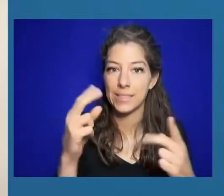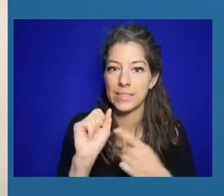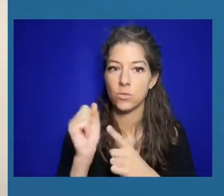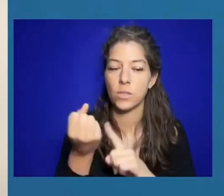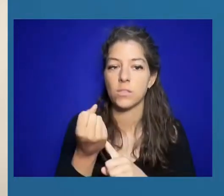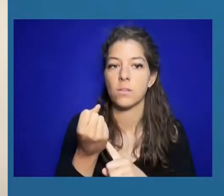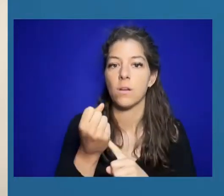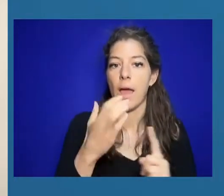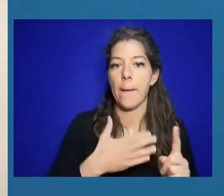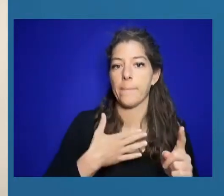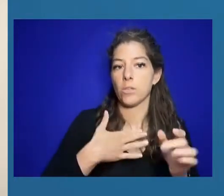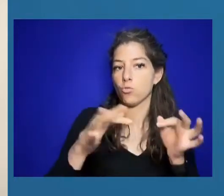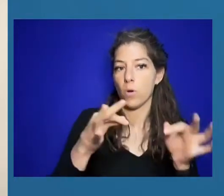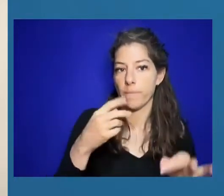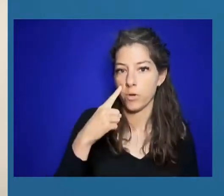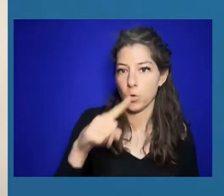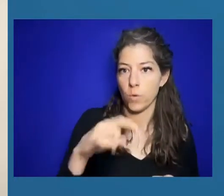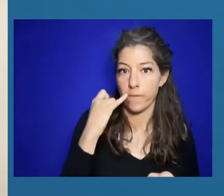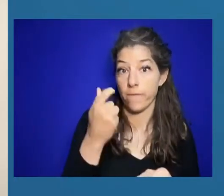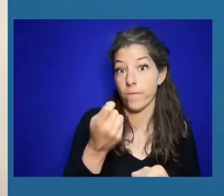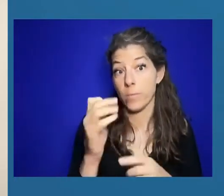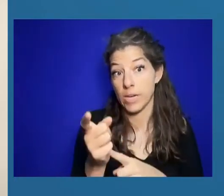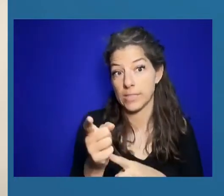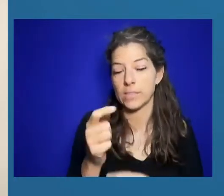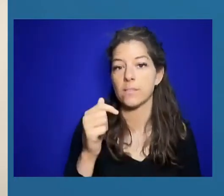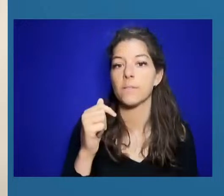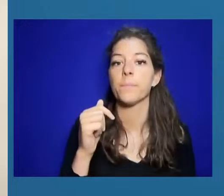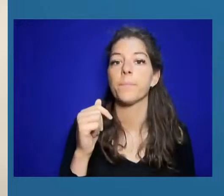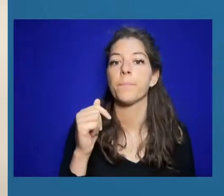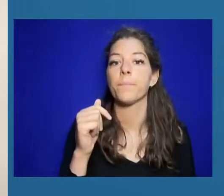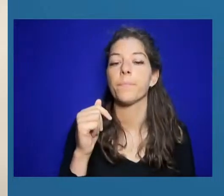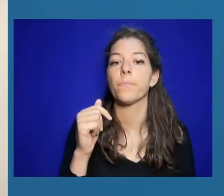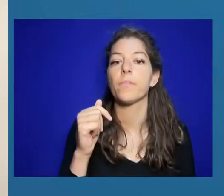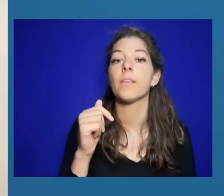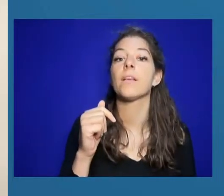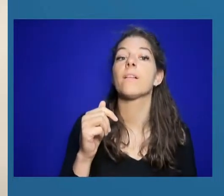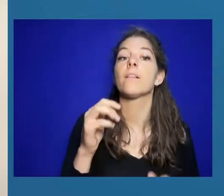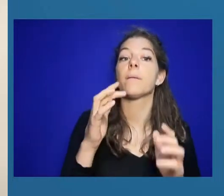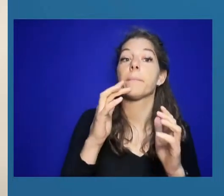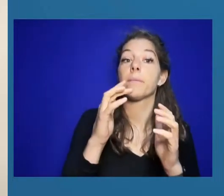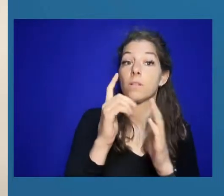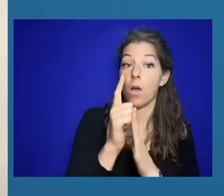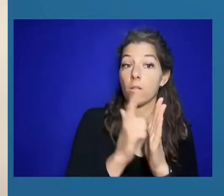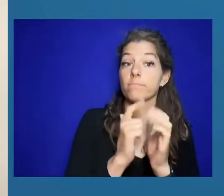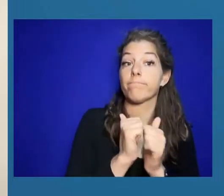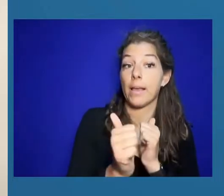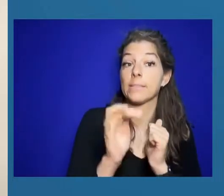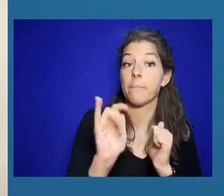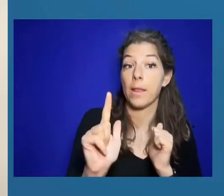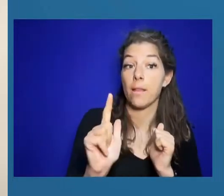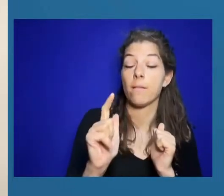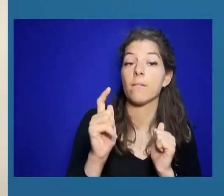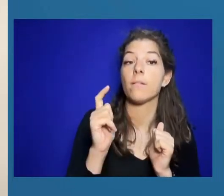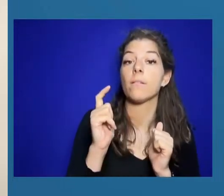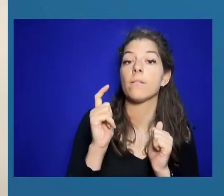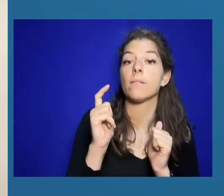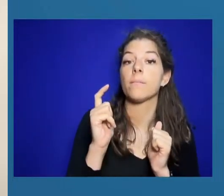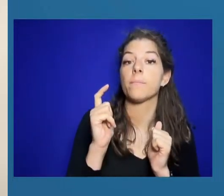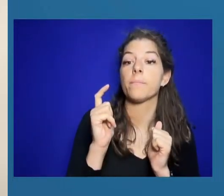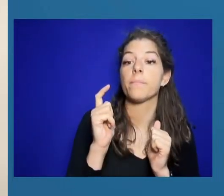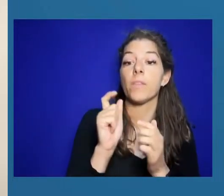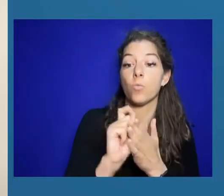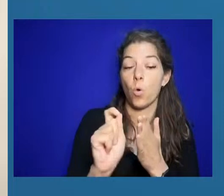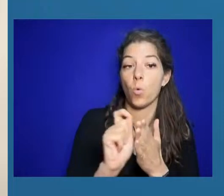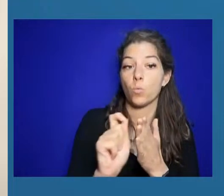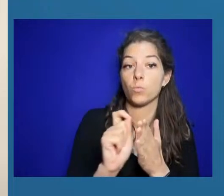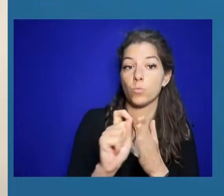happily describe for you if you've got a couple minutes. When the legislature passed the bill, they wrote in a way that